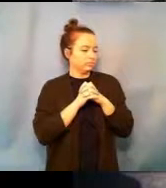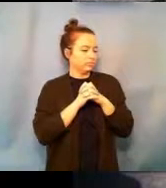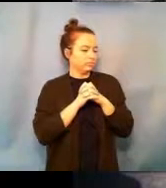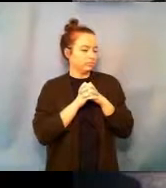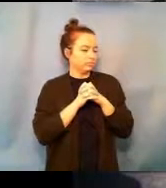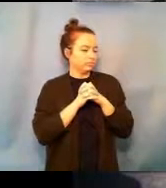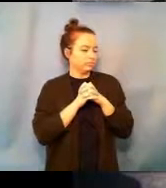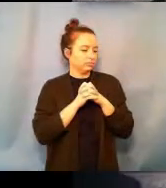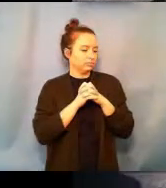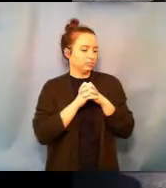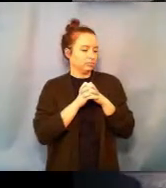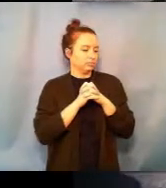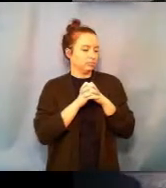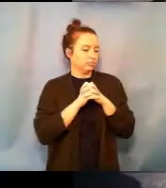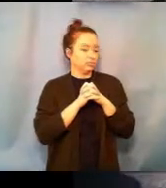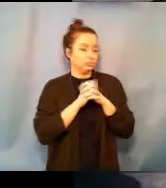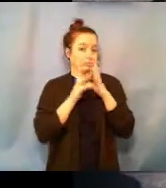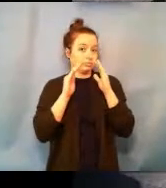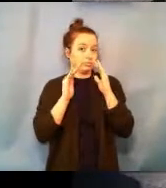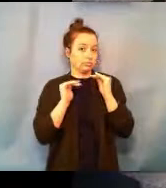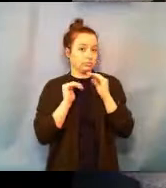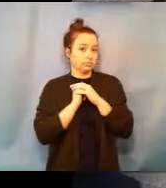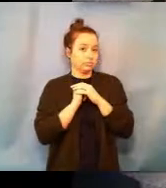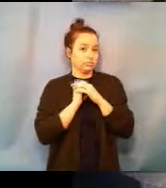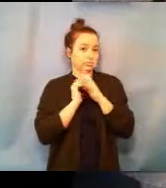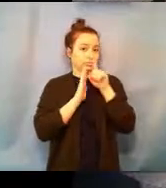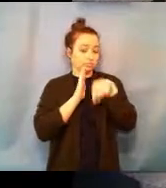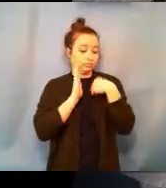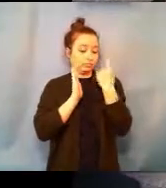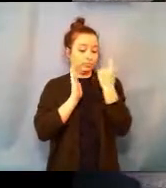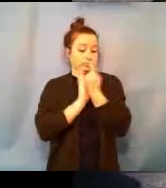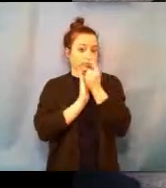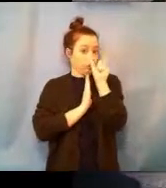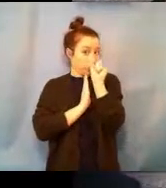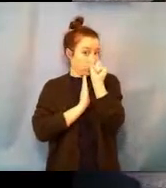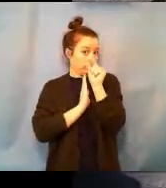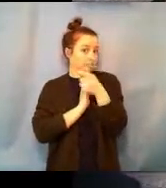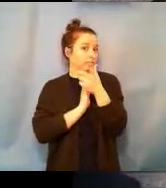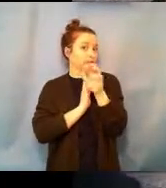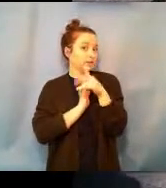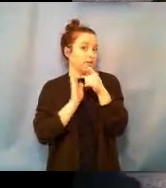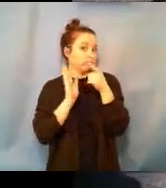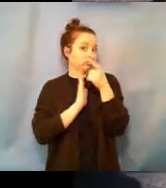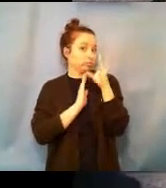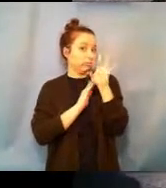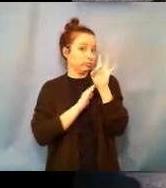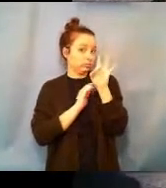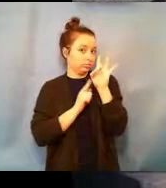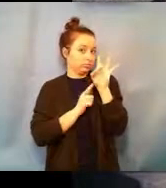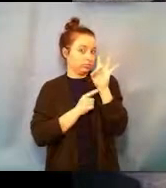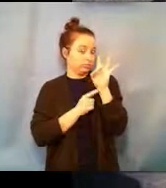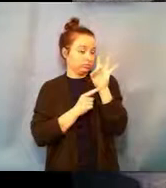o'clock. All right, let's look at this one. The hour hand is the shorter hand. He's pointing at the